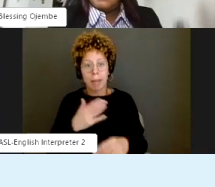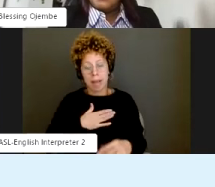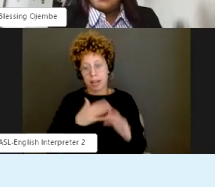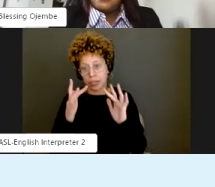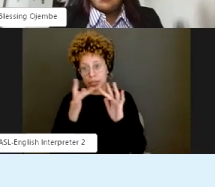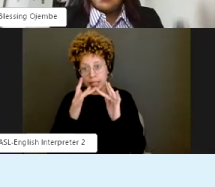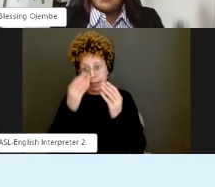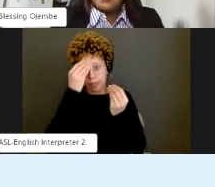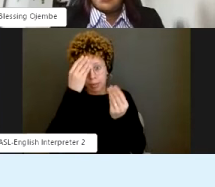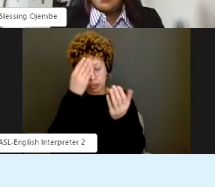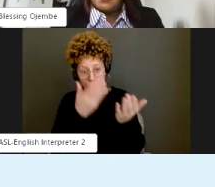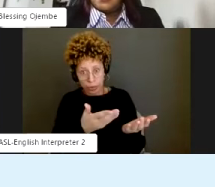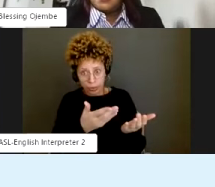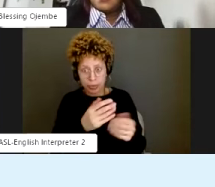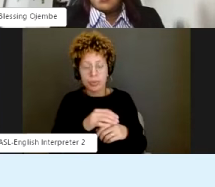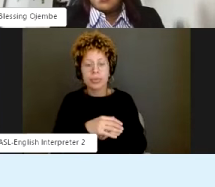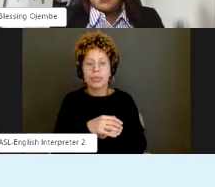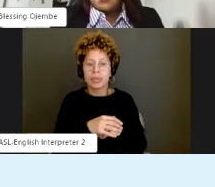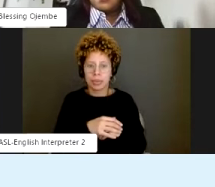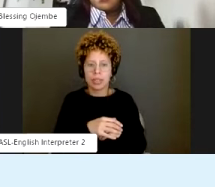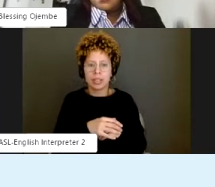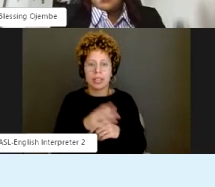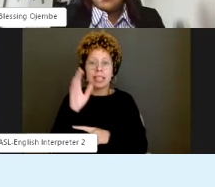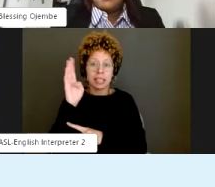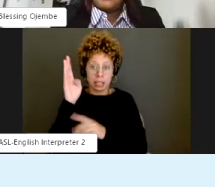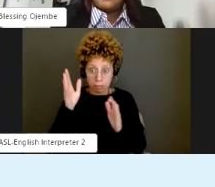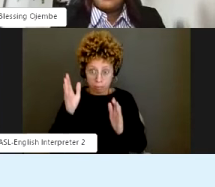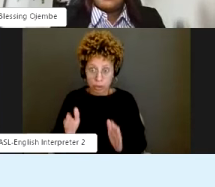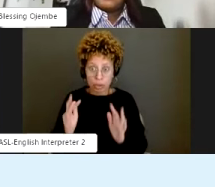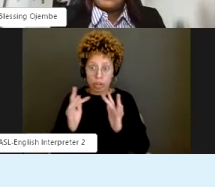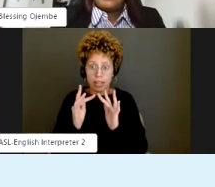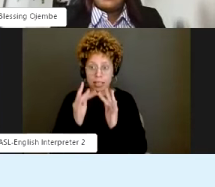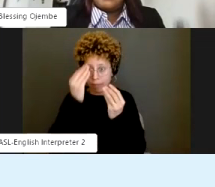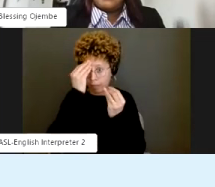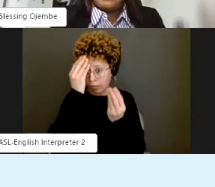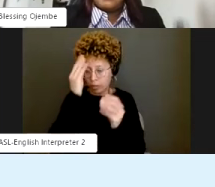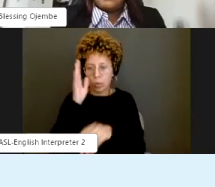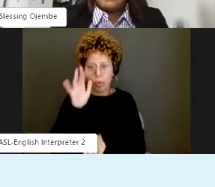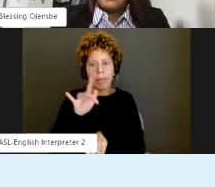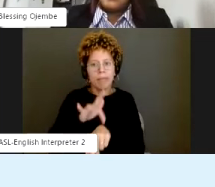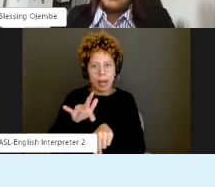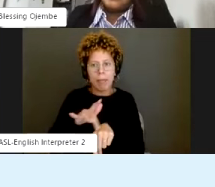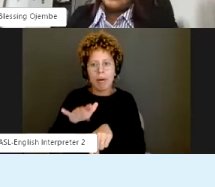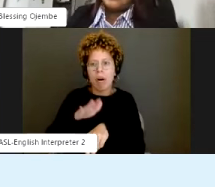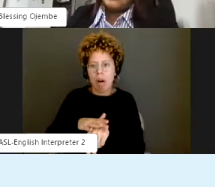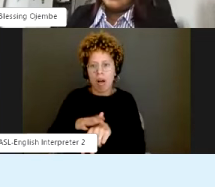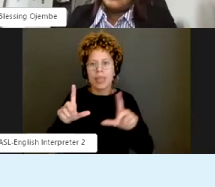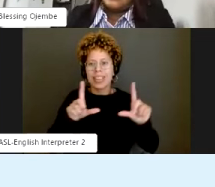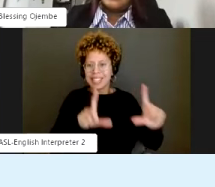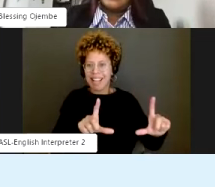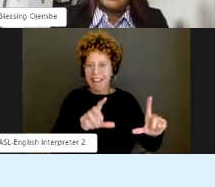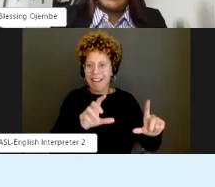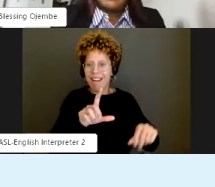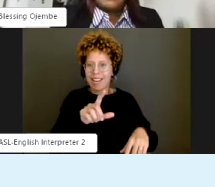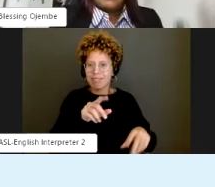information. The contact information for the speakers that has been requested will also be available on the slide deck, but I'll also put